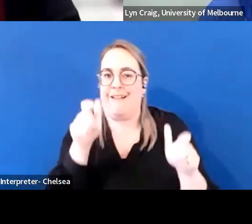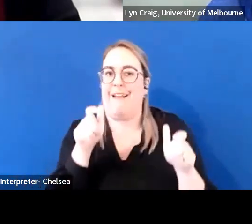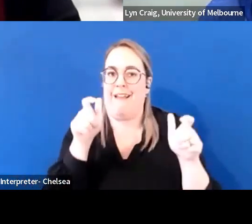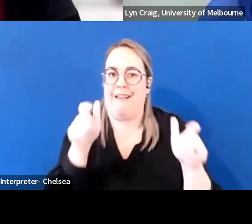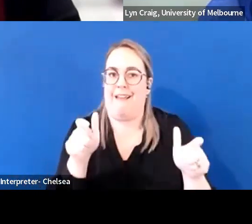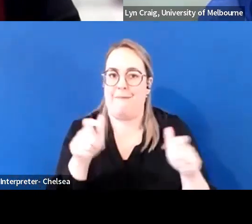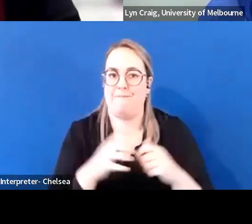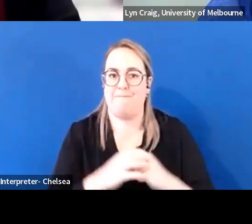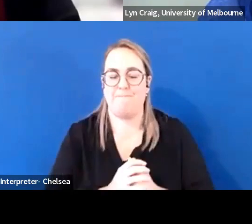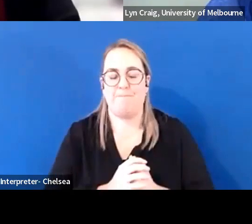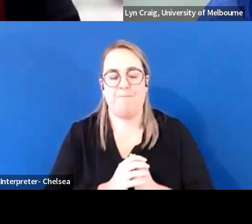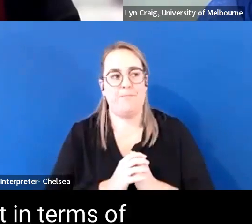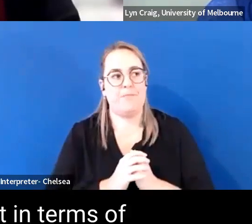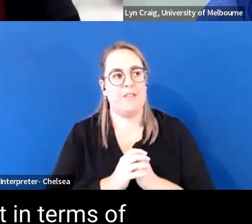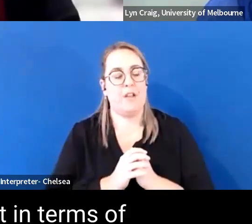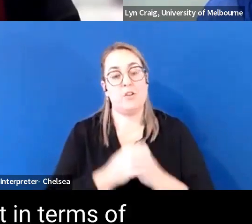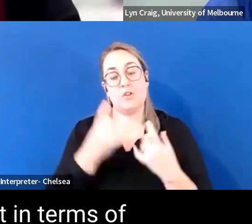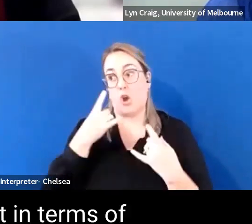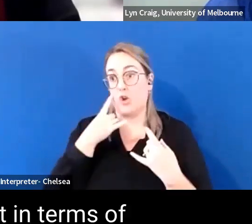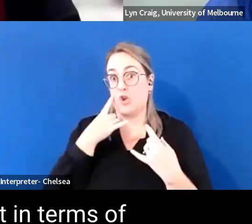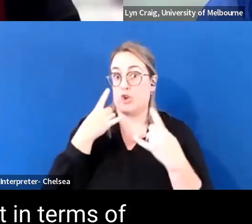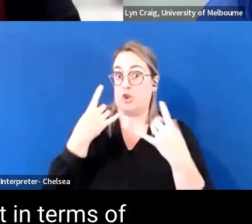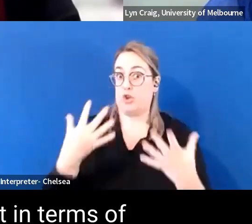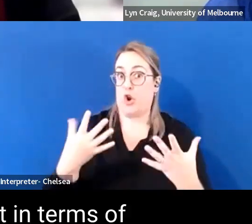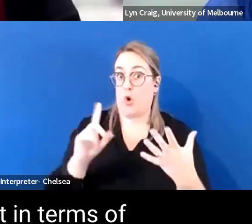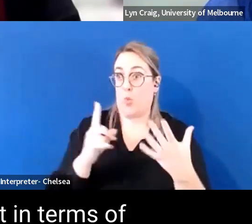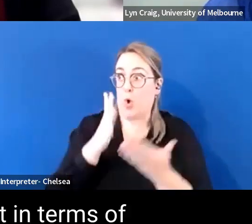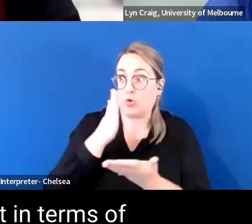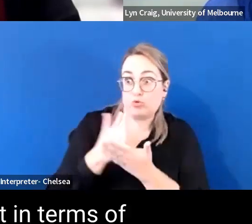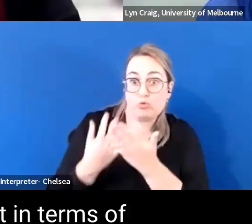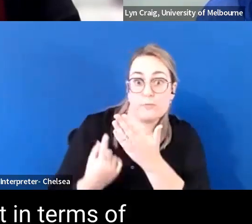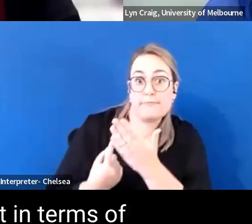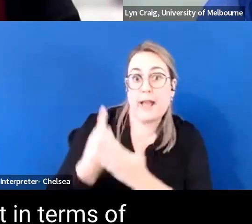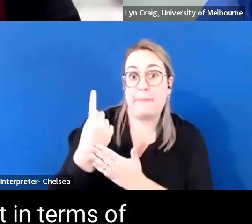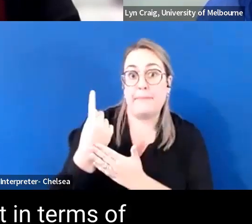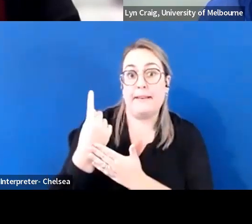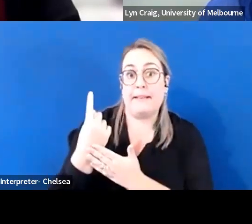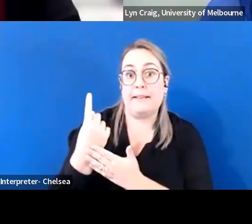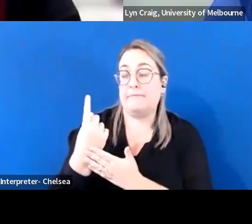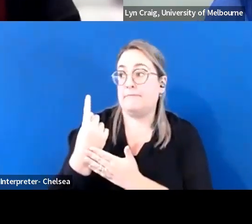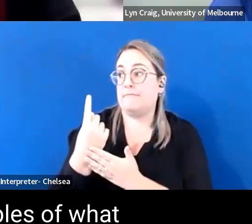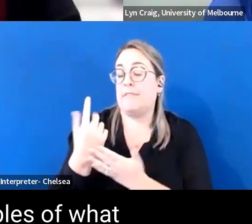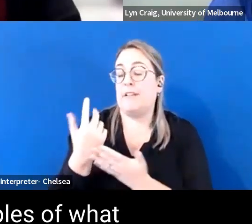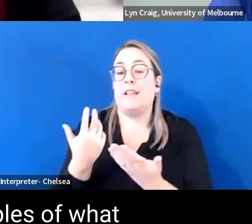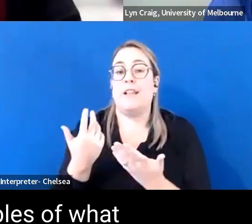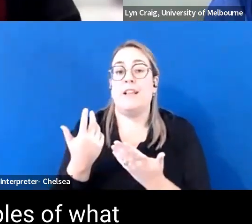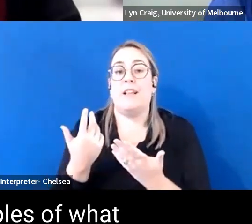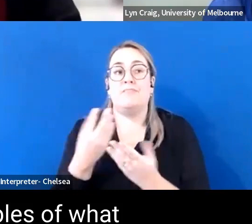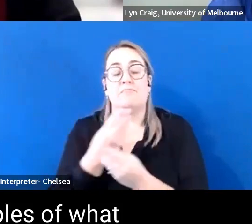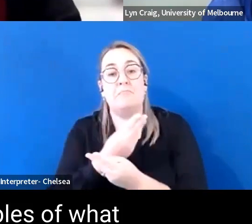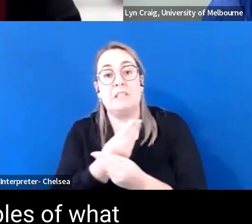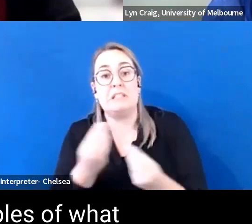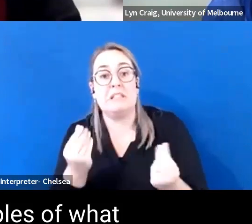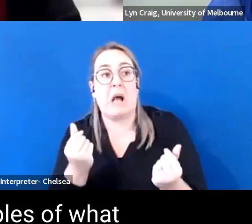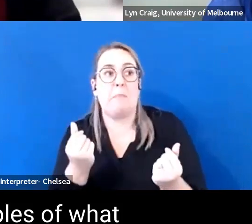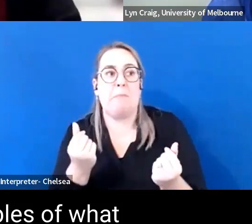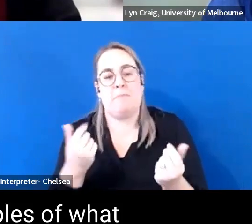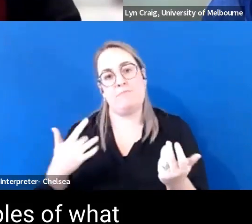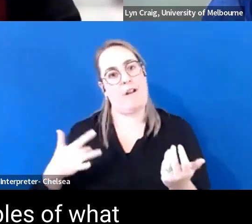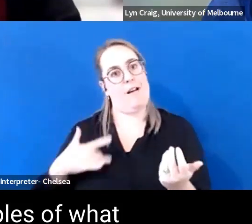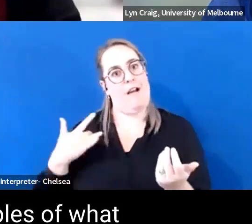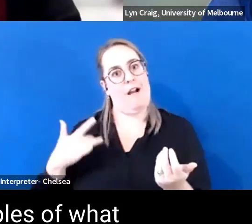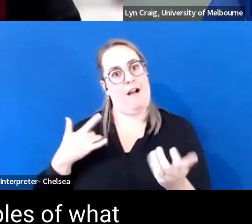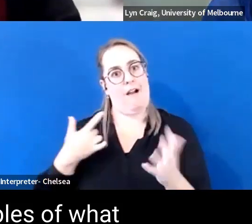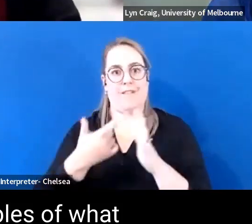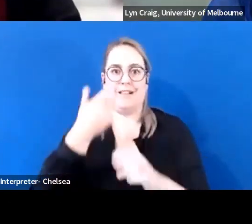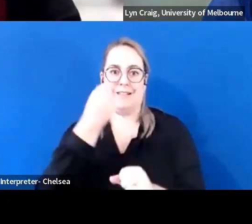colour to, I think, what Natalie and Lynn have talked about in terms of the drivers of these things is, some live examples of what we see happening